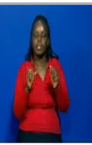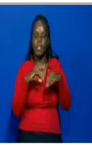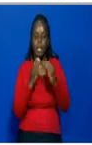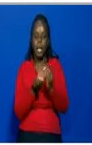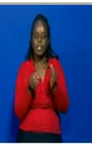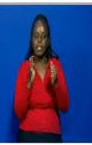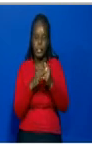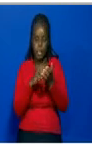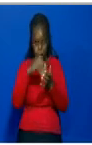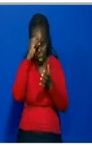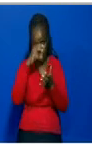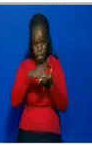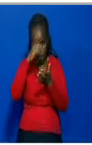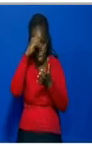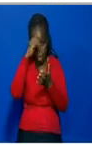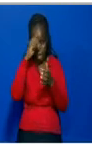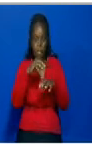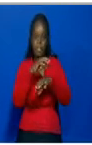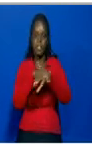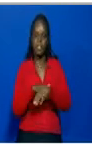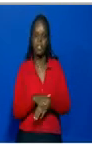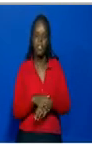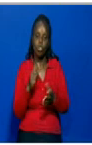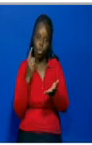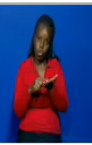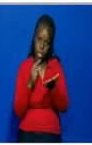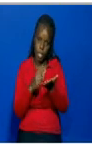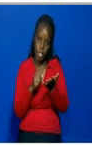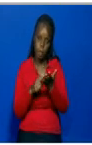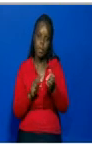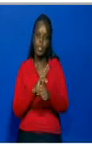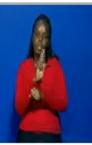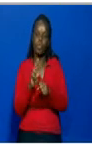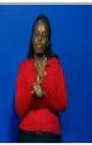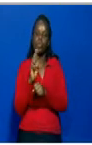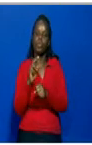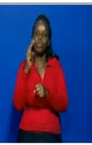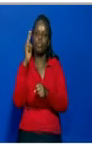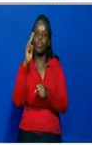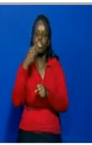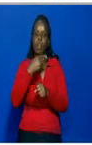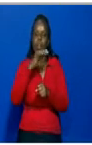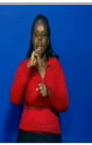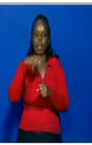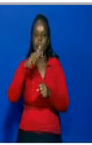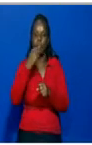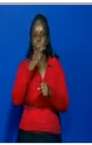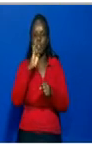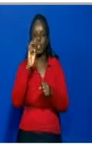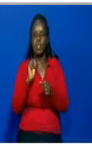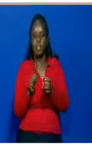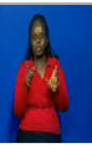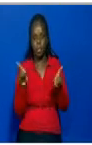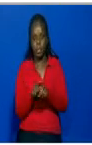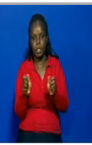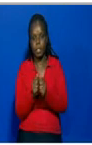learners handling English. Today we are on grammar, the use of hyphen. With that, we will have come to the end of the